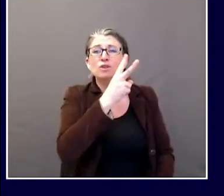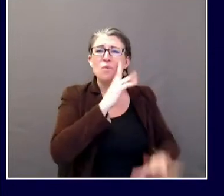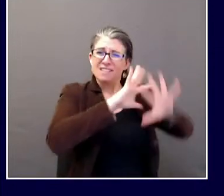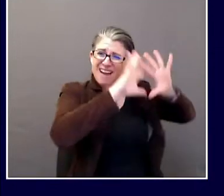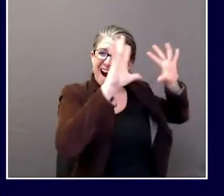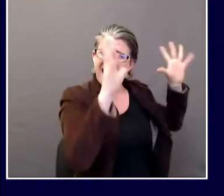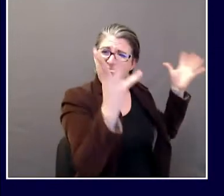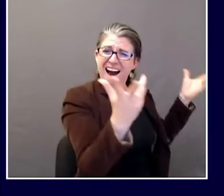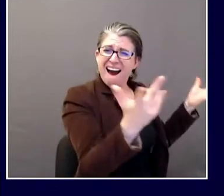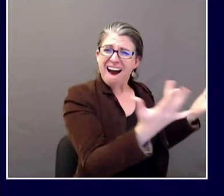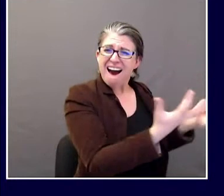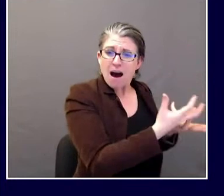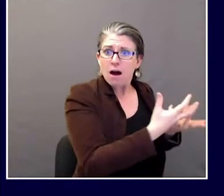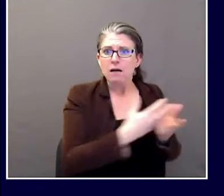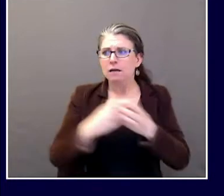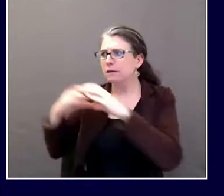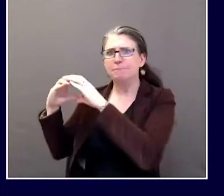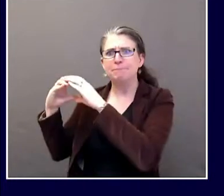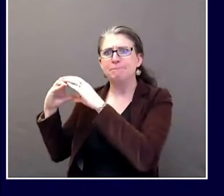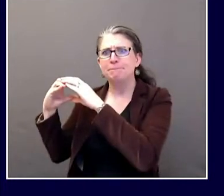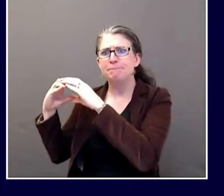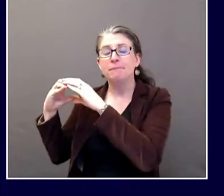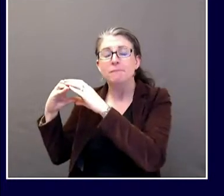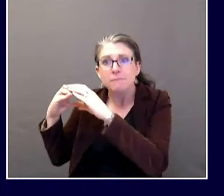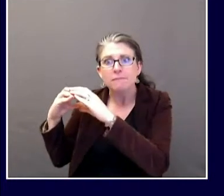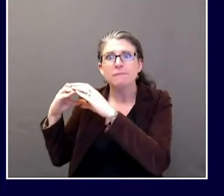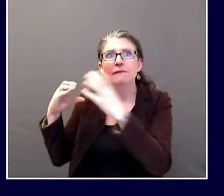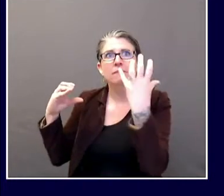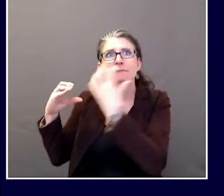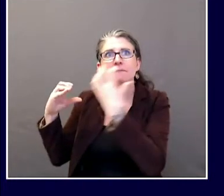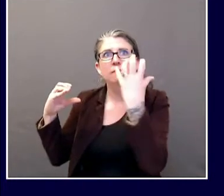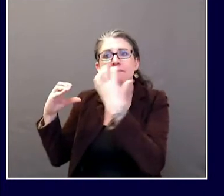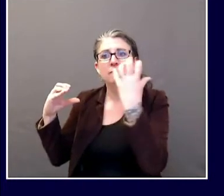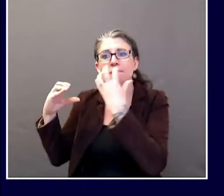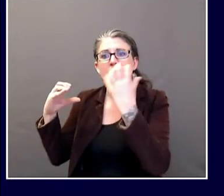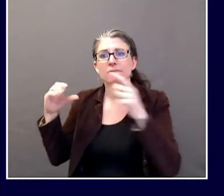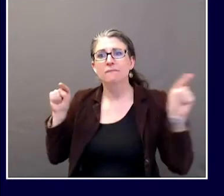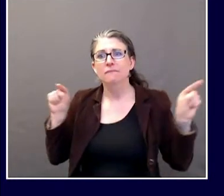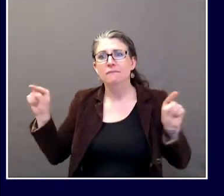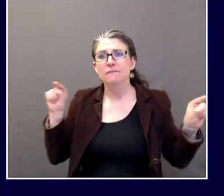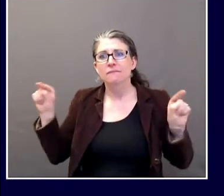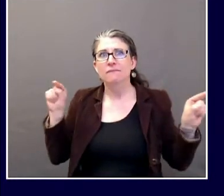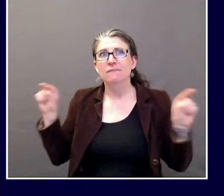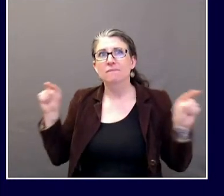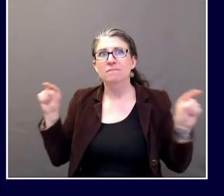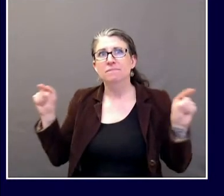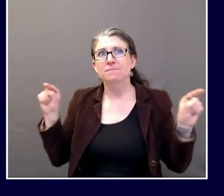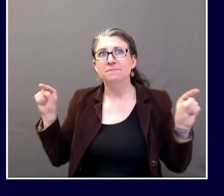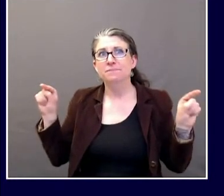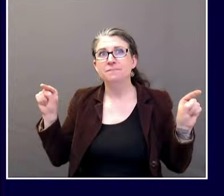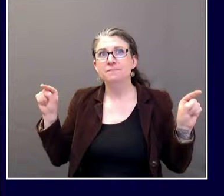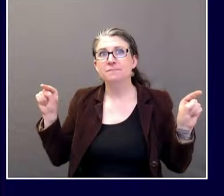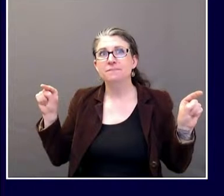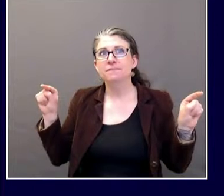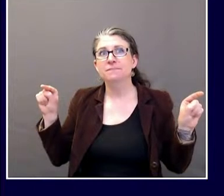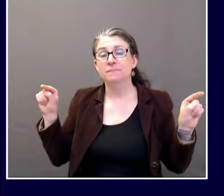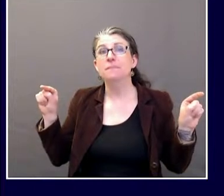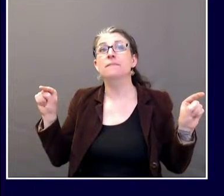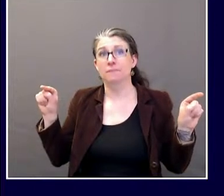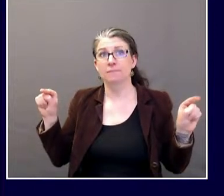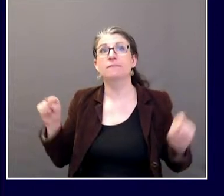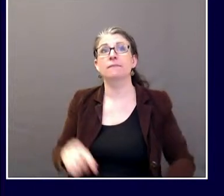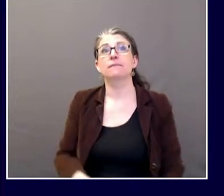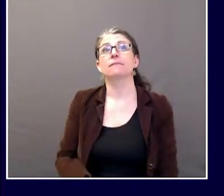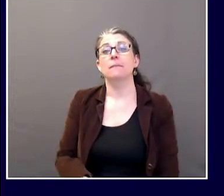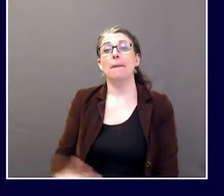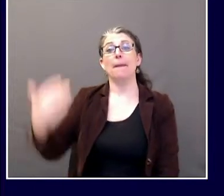2020, the pandemic had already killed more Americans than the Vietnam War. The Vietnam War claimed the